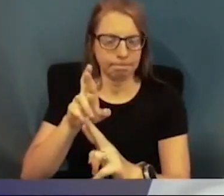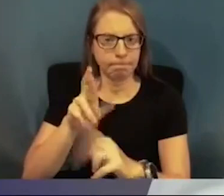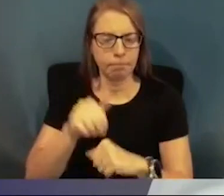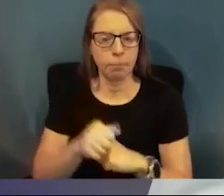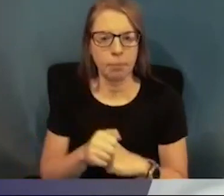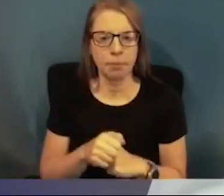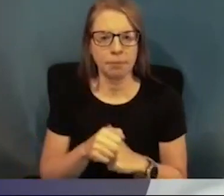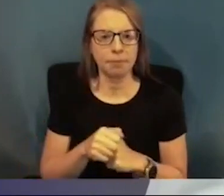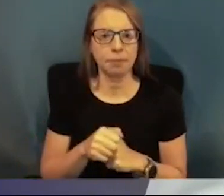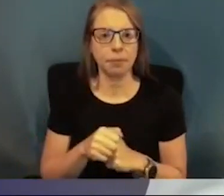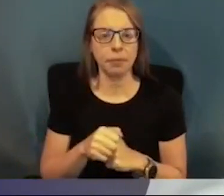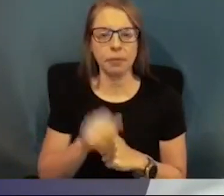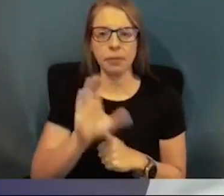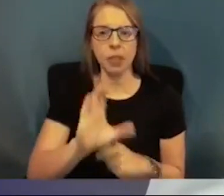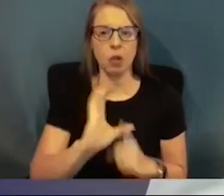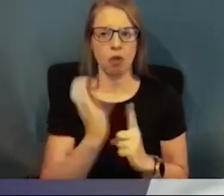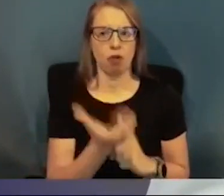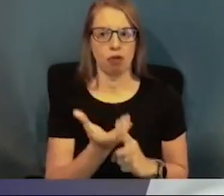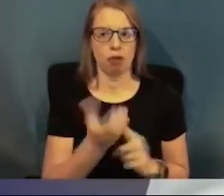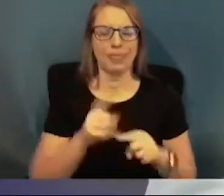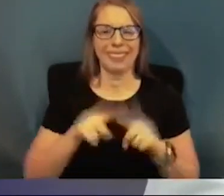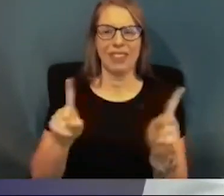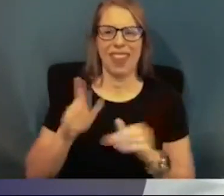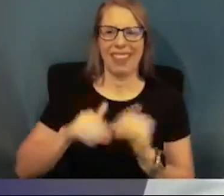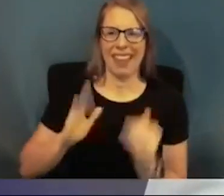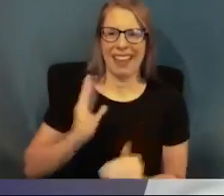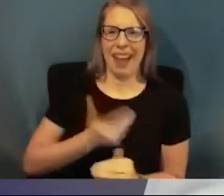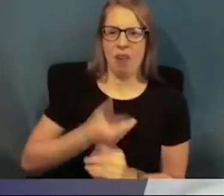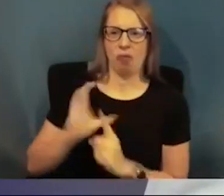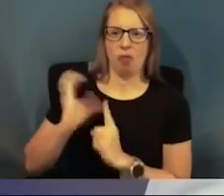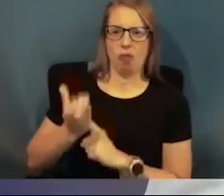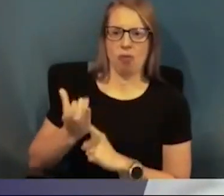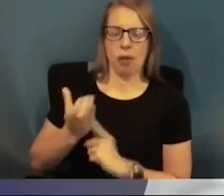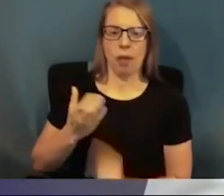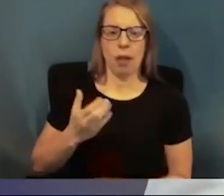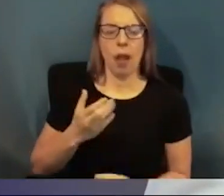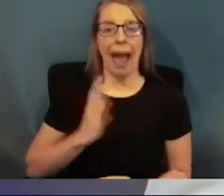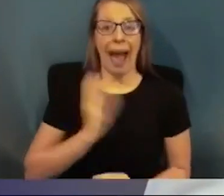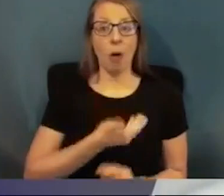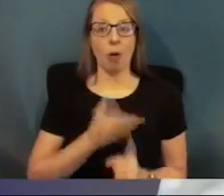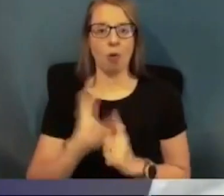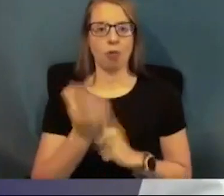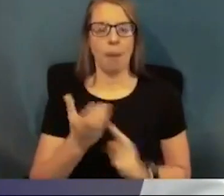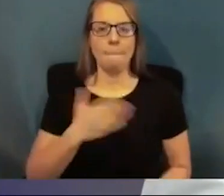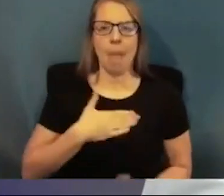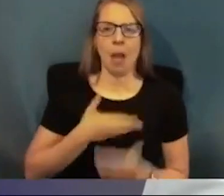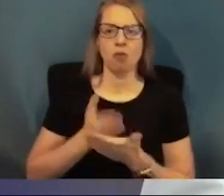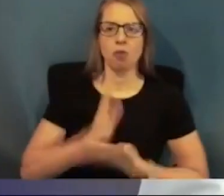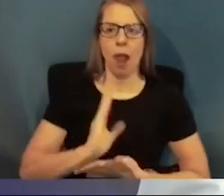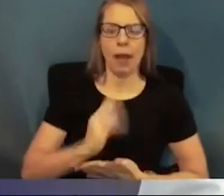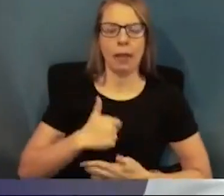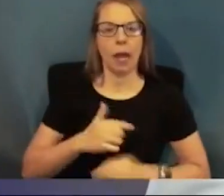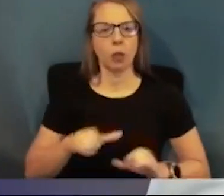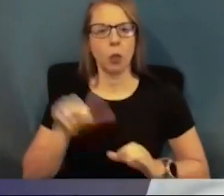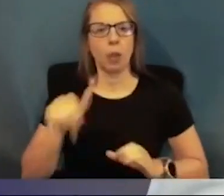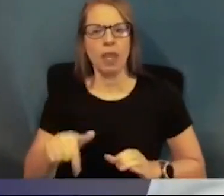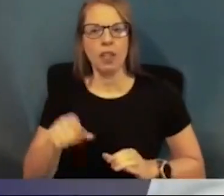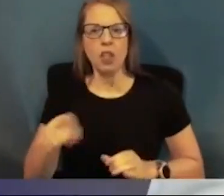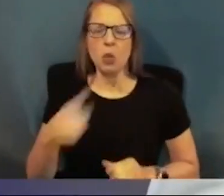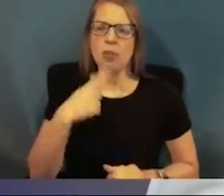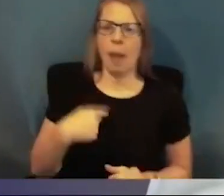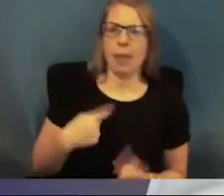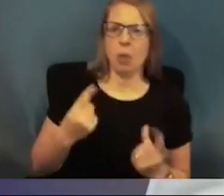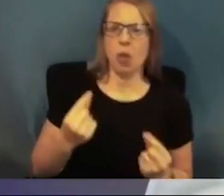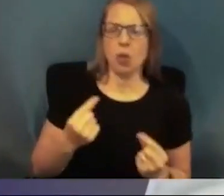than ours. In our culture, it's more like, this is my right, this is what I want to do, and you shouldn't tell me what I have to do or can't